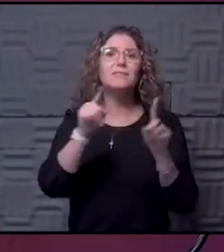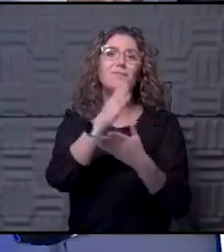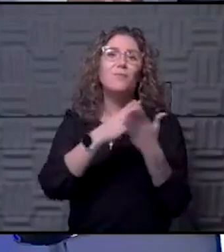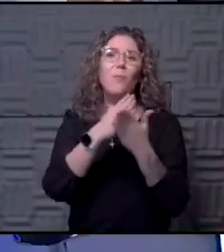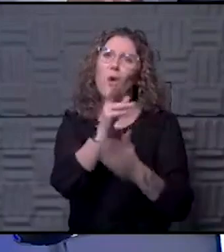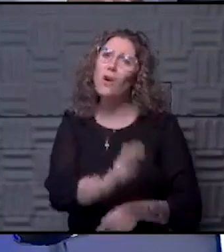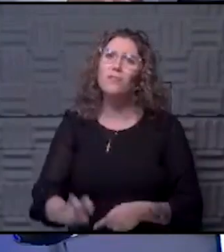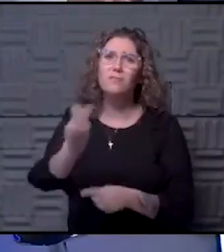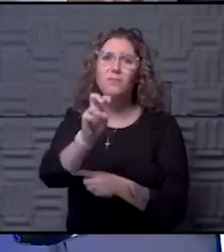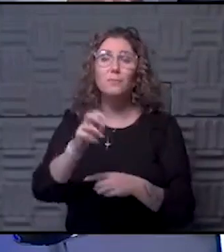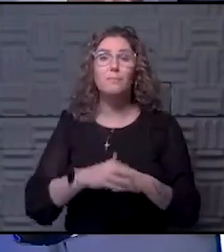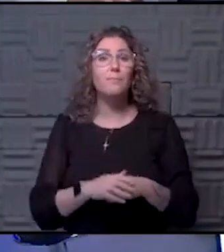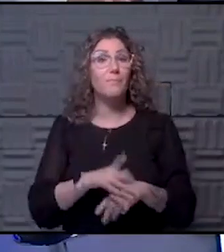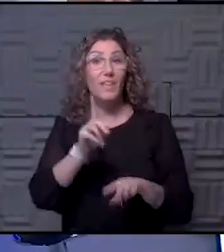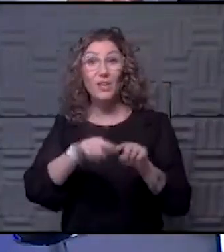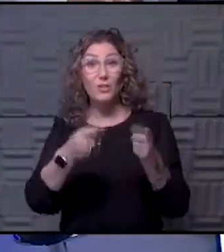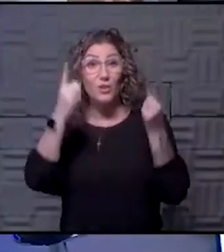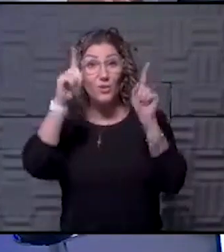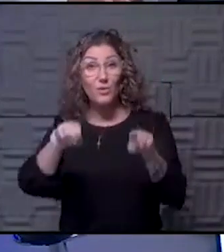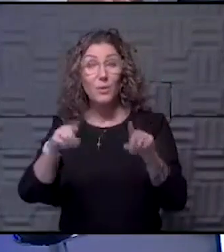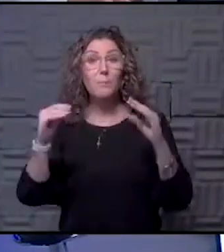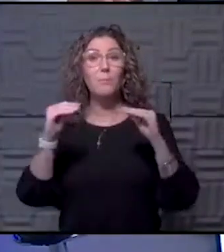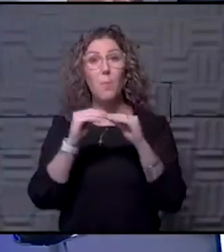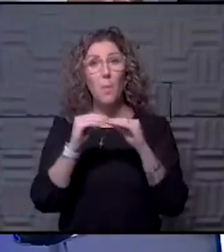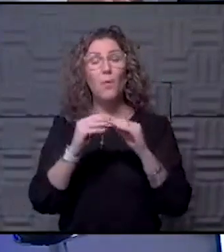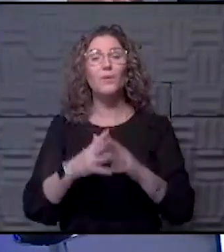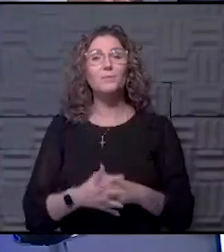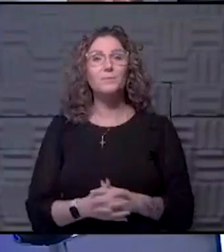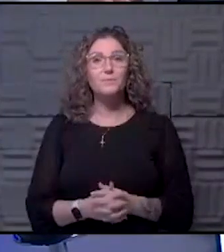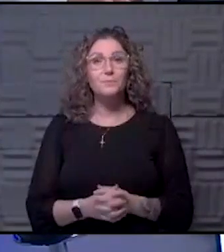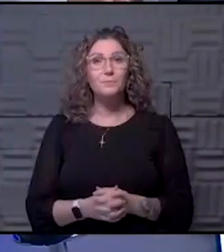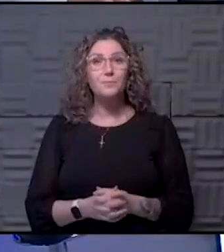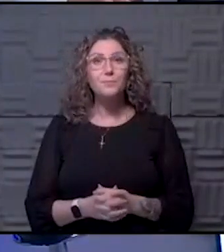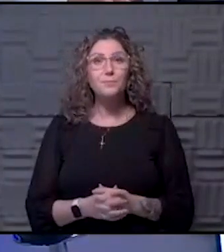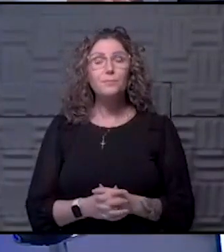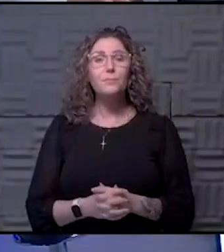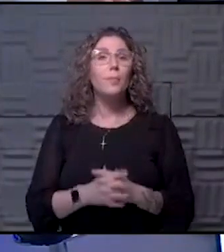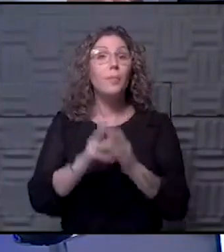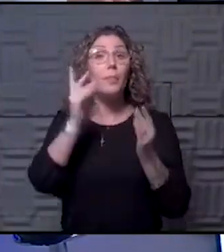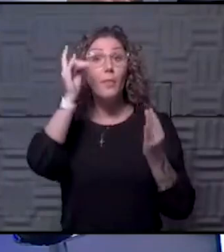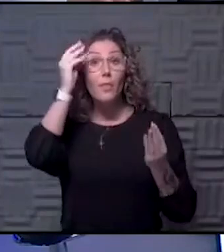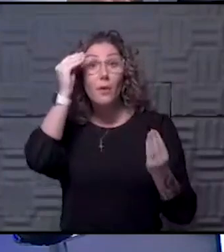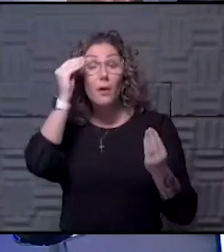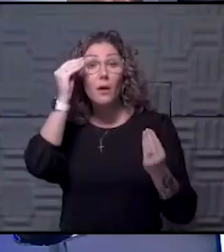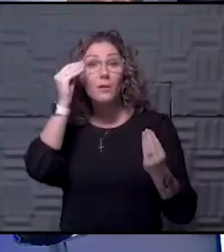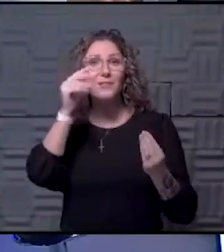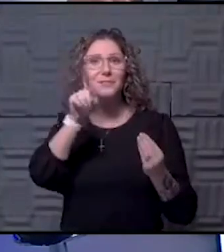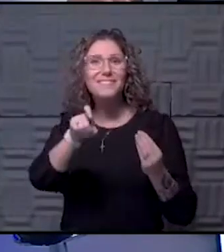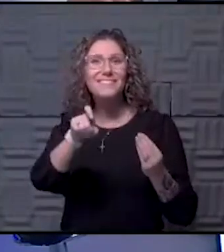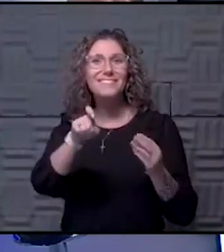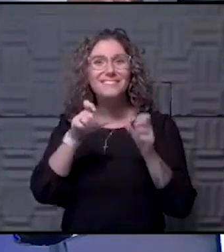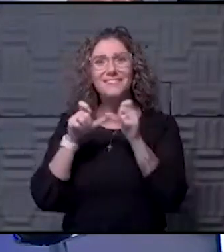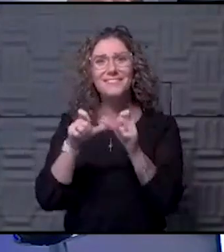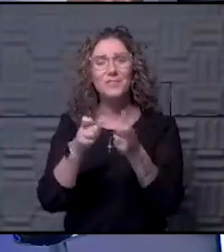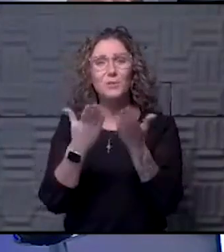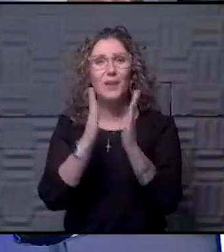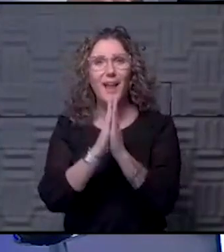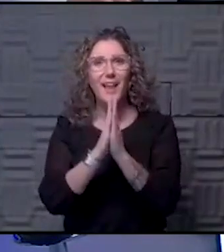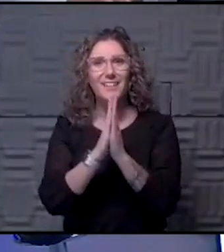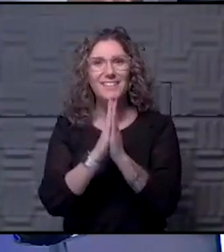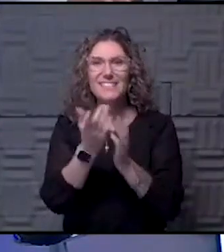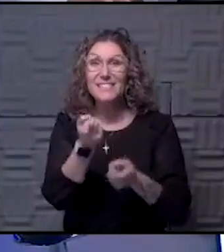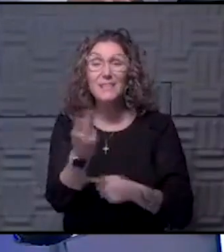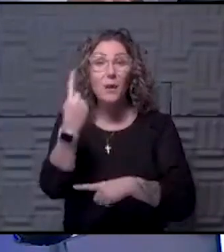I couldn't agree more with the thought that you should keep asking, right?